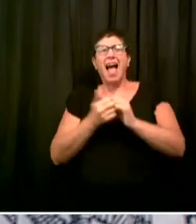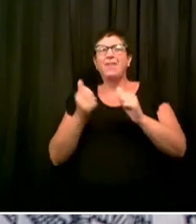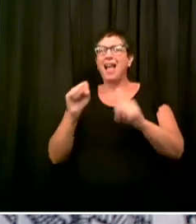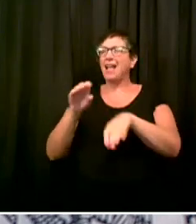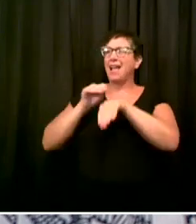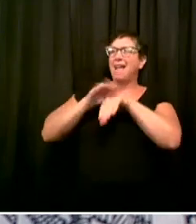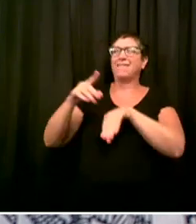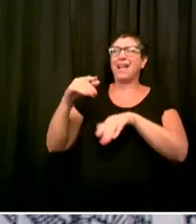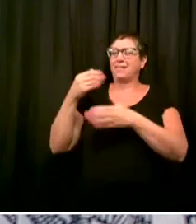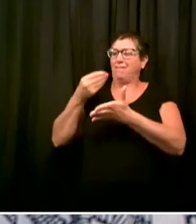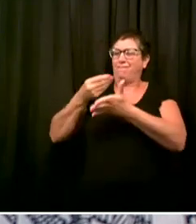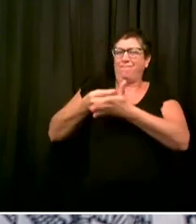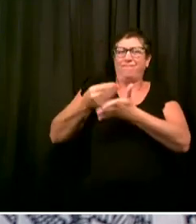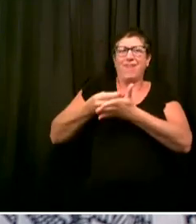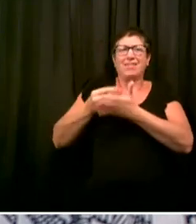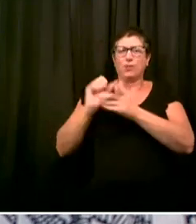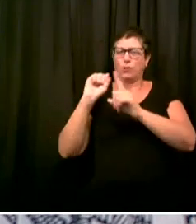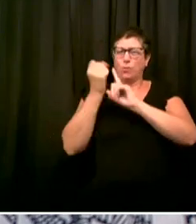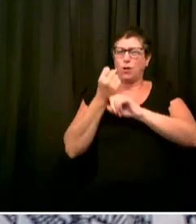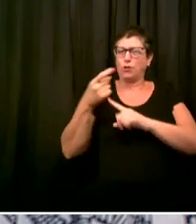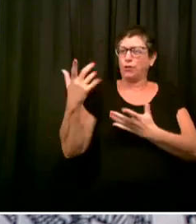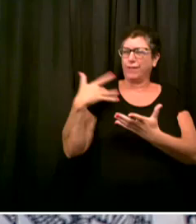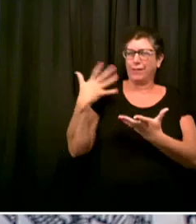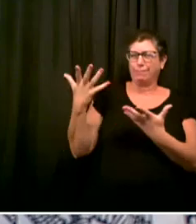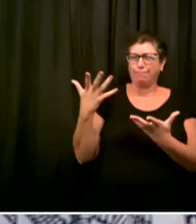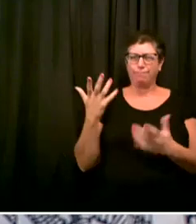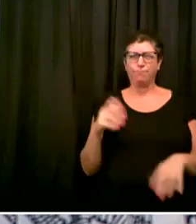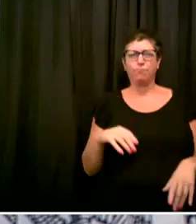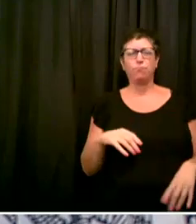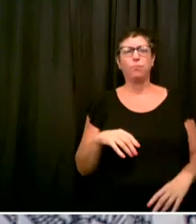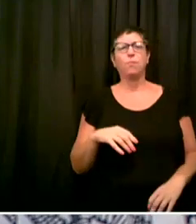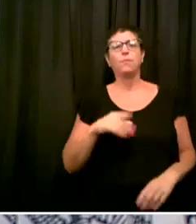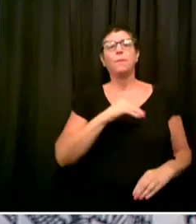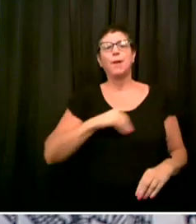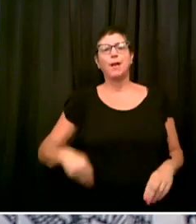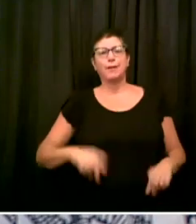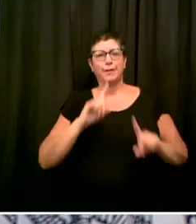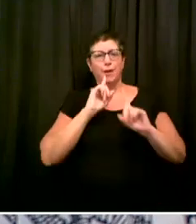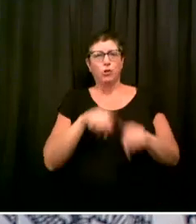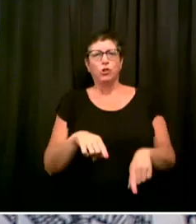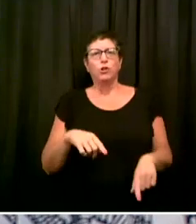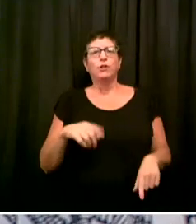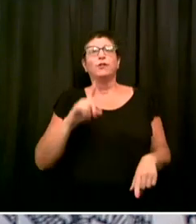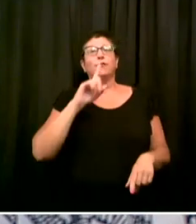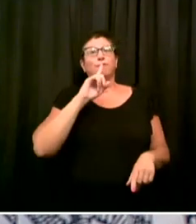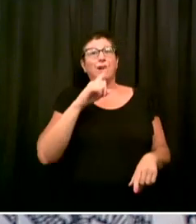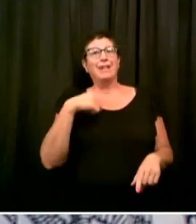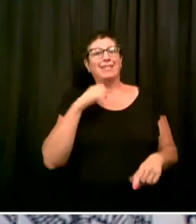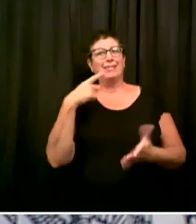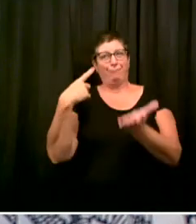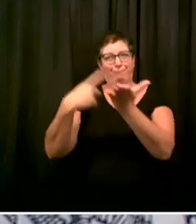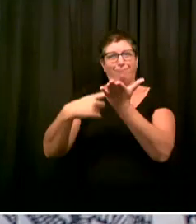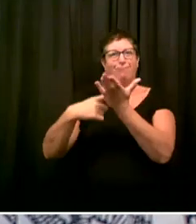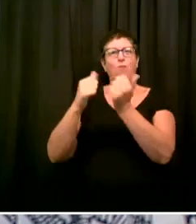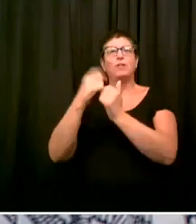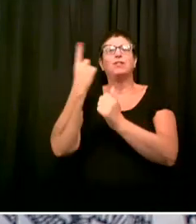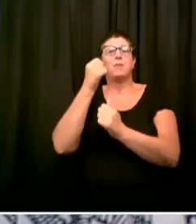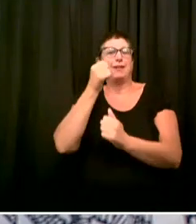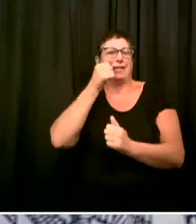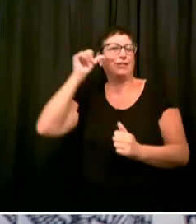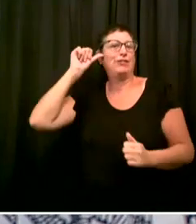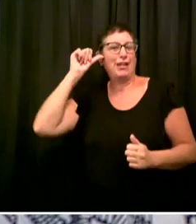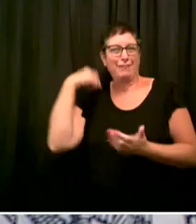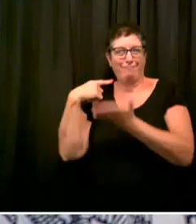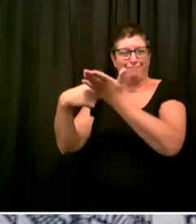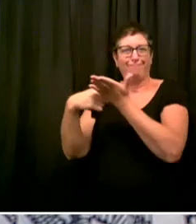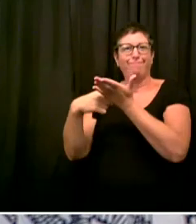Steve, look, I will hearken to a conversation I had just yesterday with someone who's been very successful in real